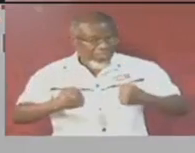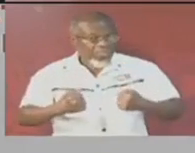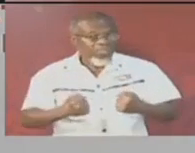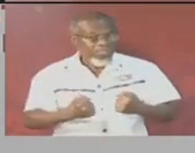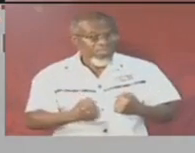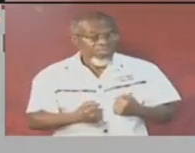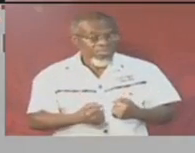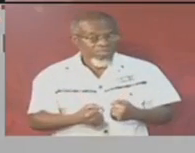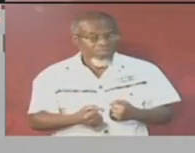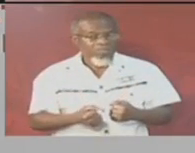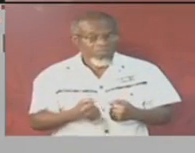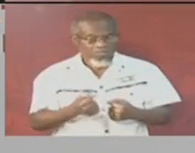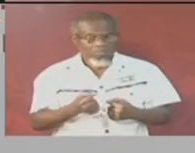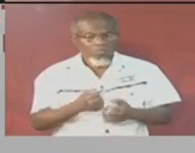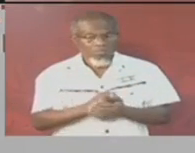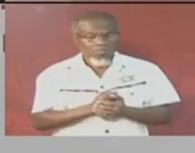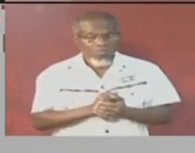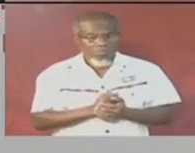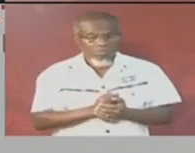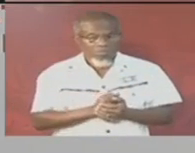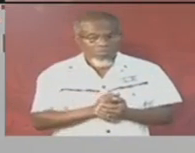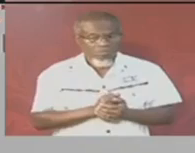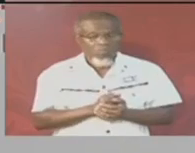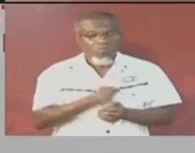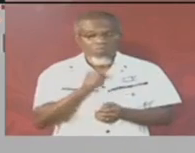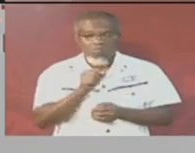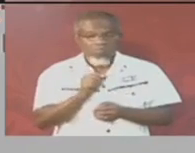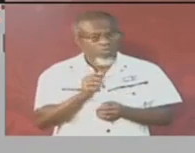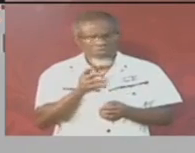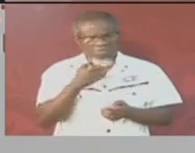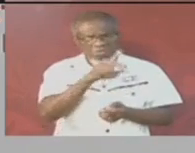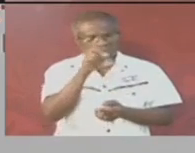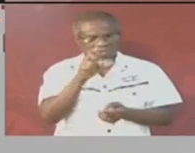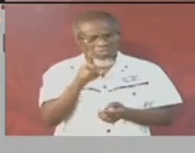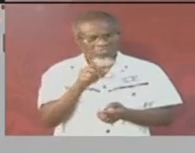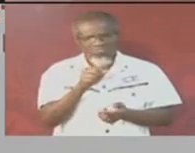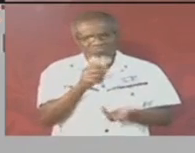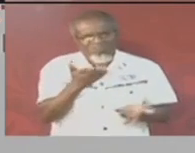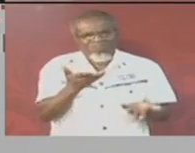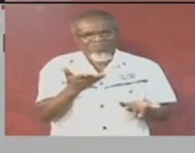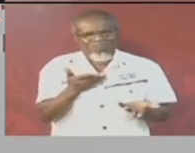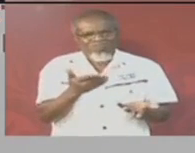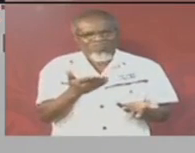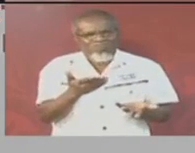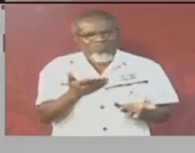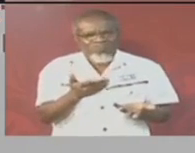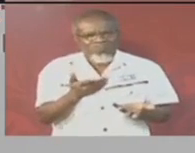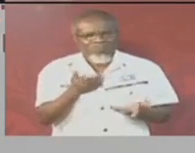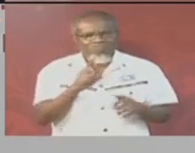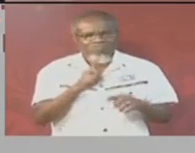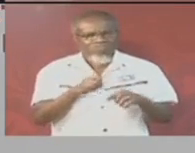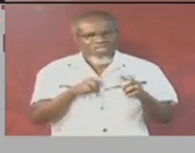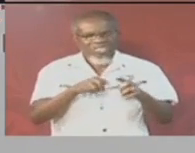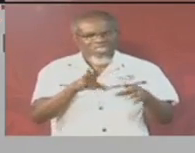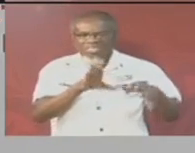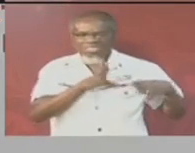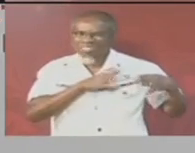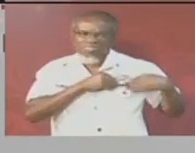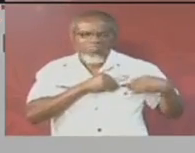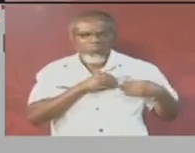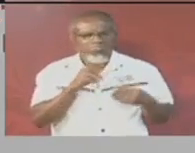facts change, your question is not persuasive as a cause of this